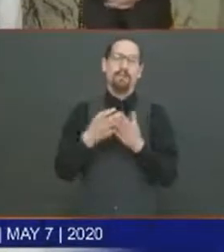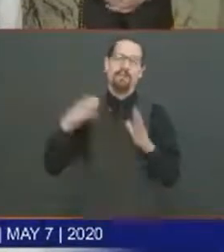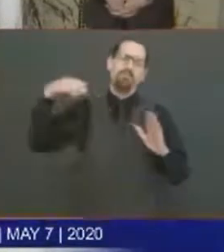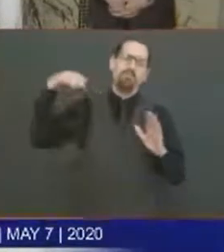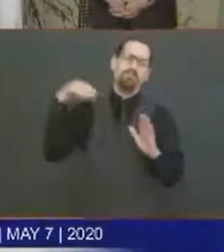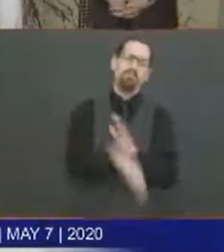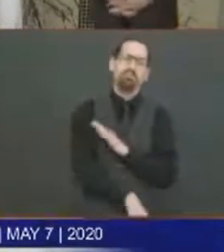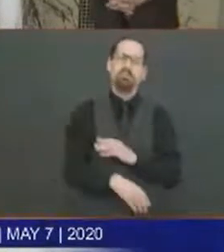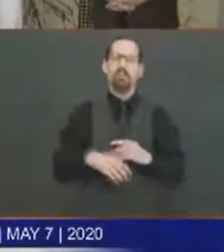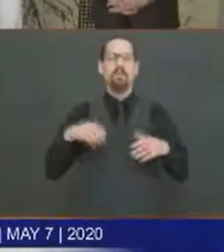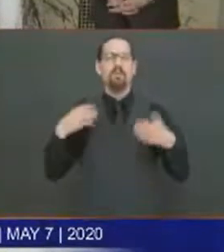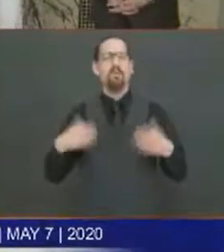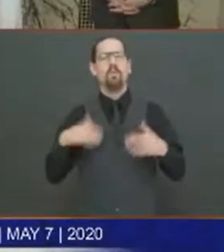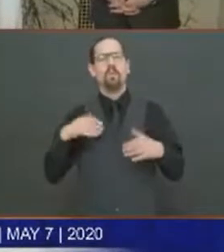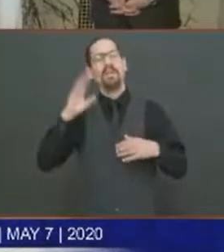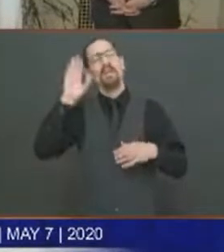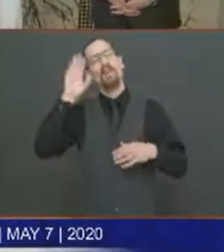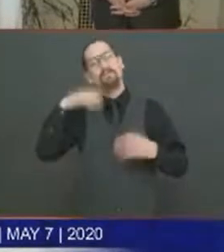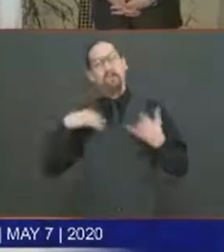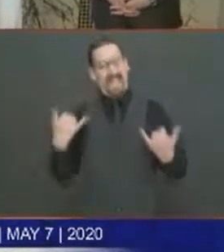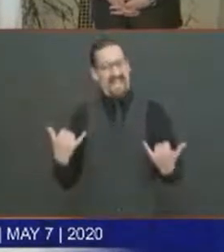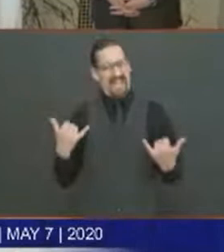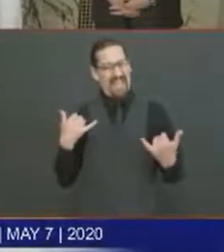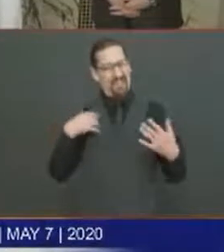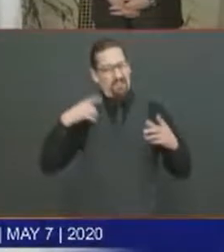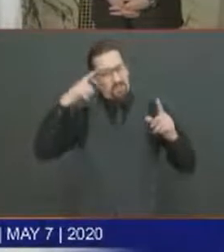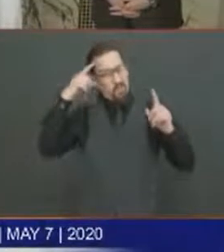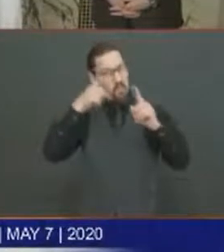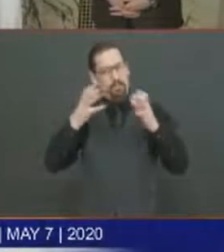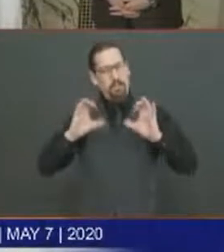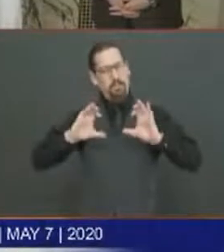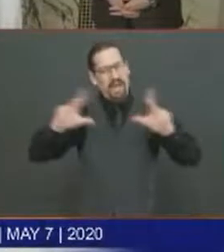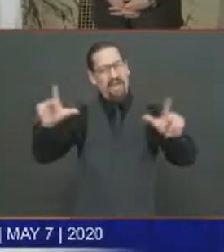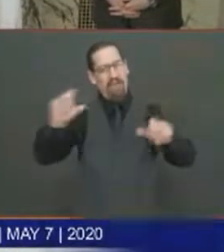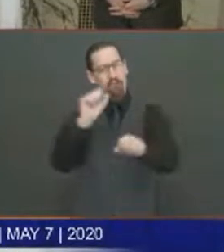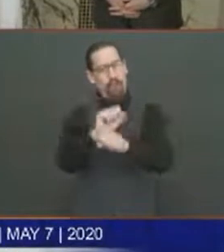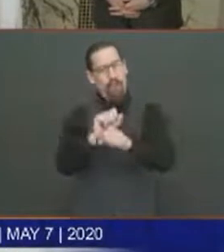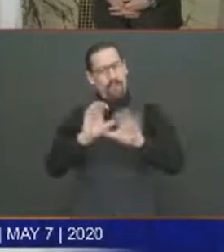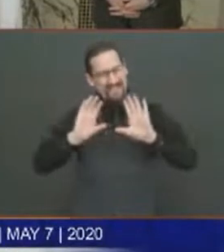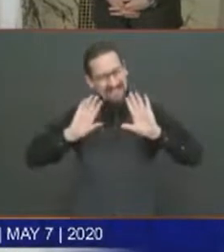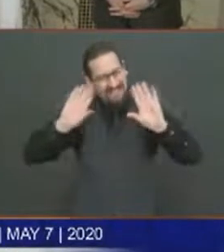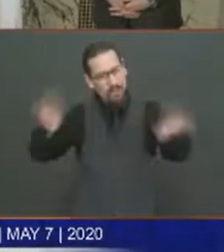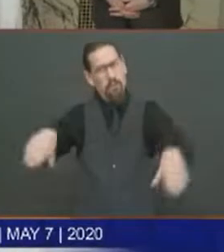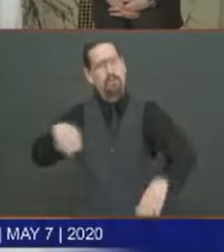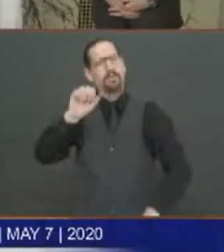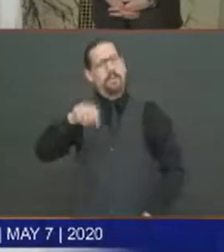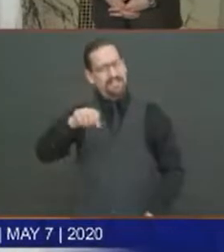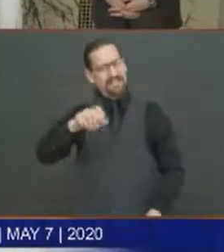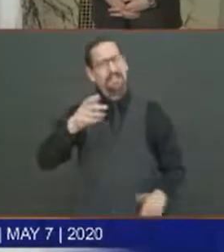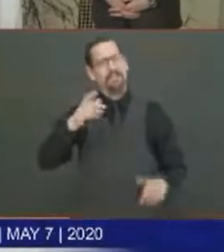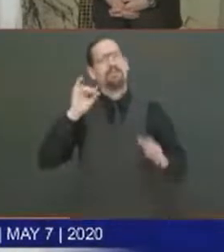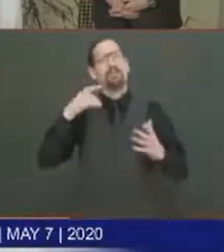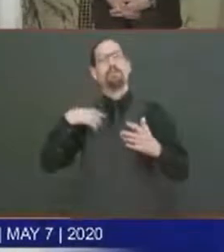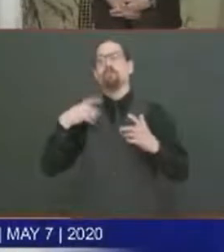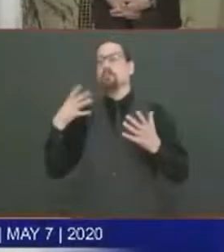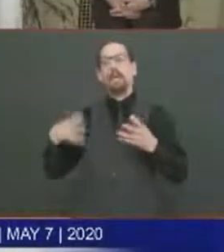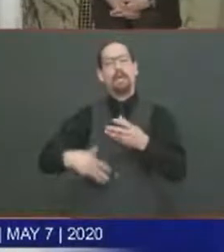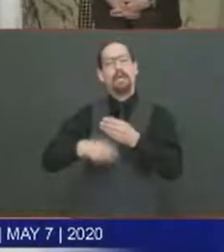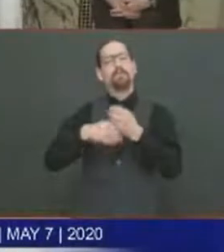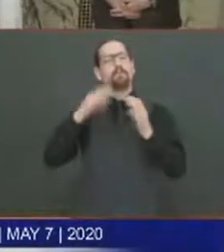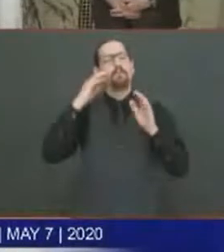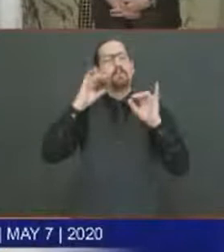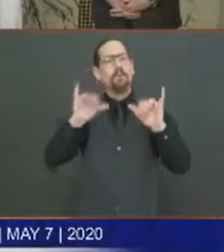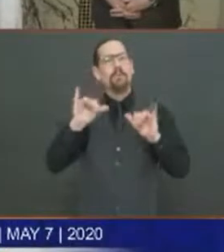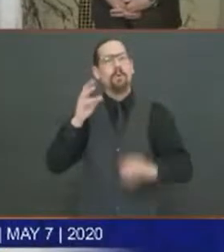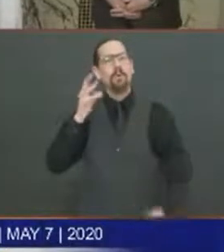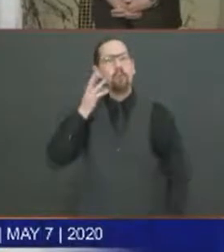the meantime, we're going to make one small change, hoping to help them out a bit, which is wine and beer will still be able to be